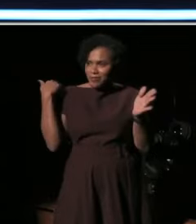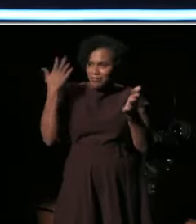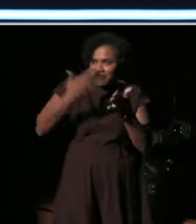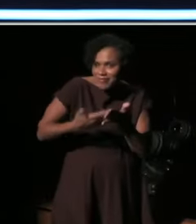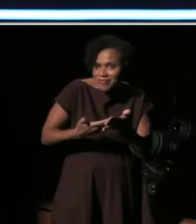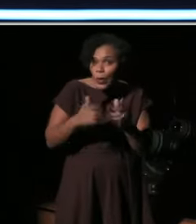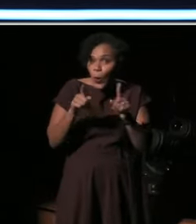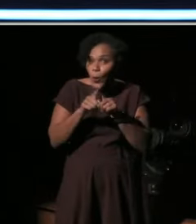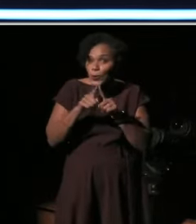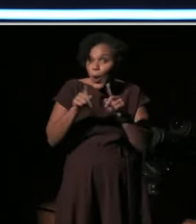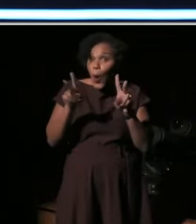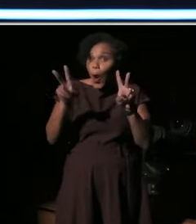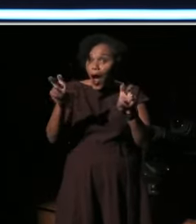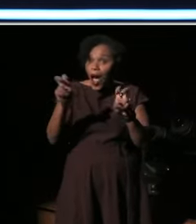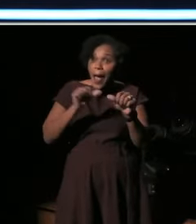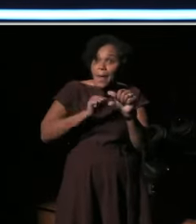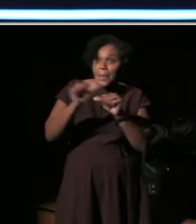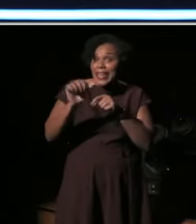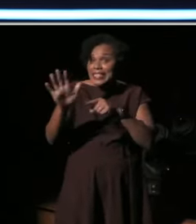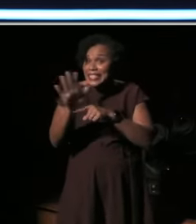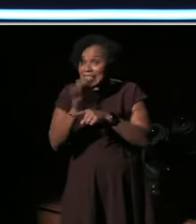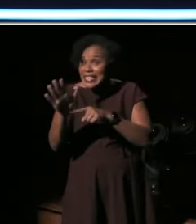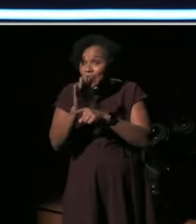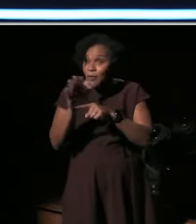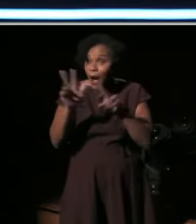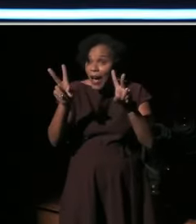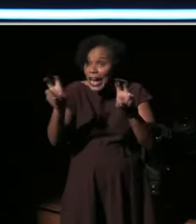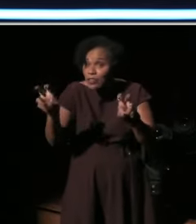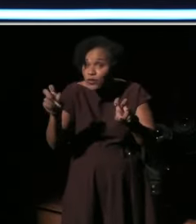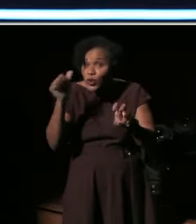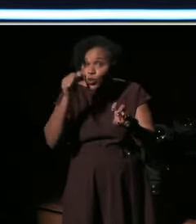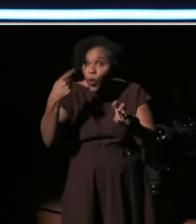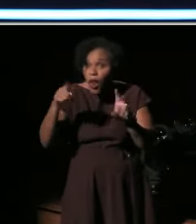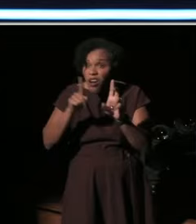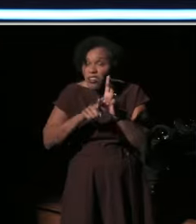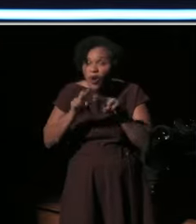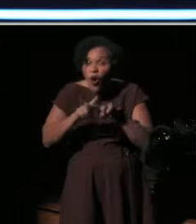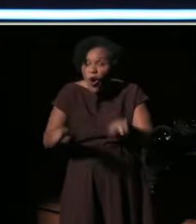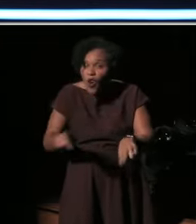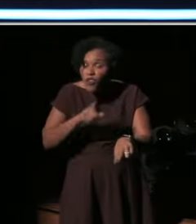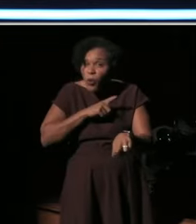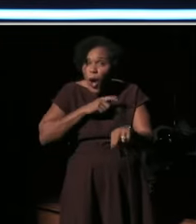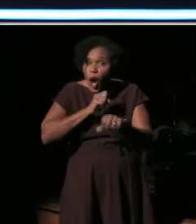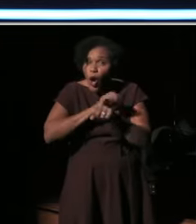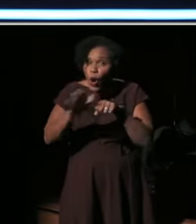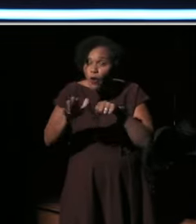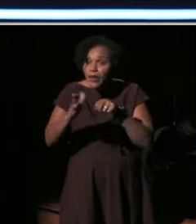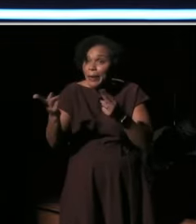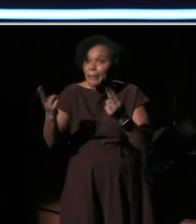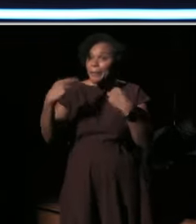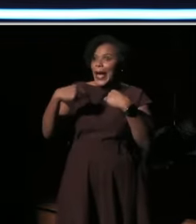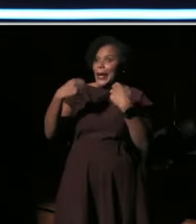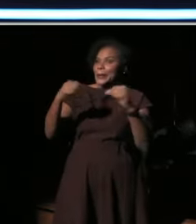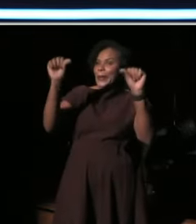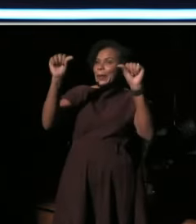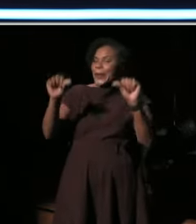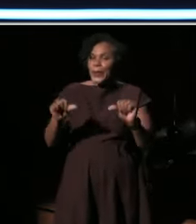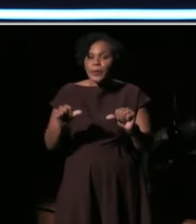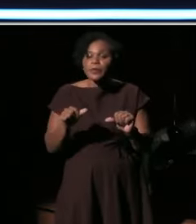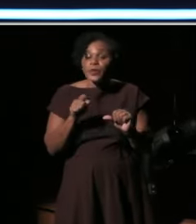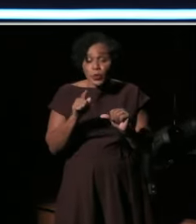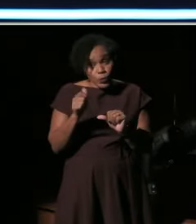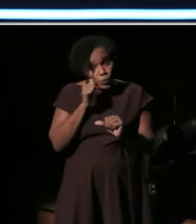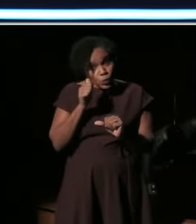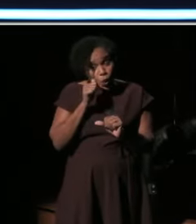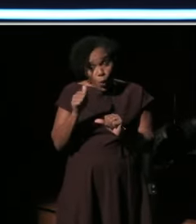return of the best cinema category following a hiatus due to the pandemic. Well, as the nominations show, the documentary